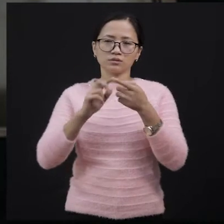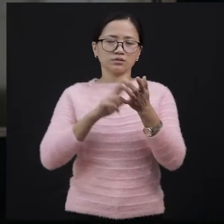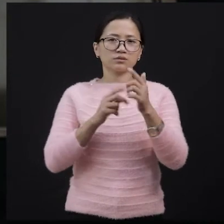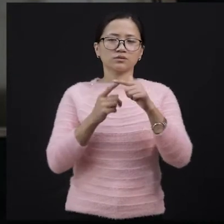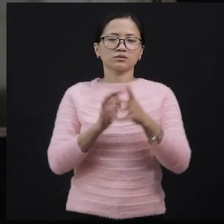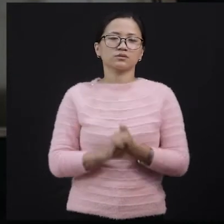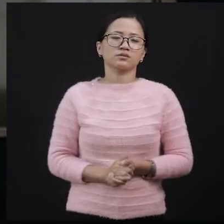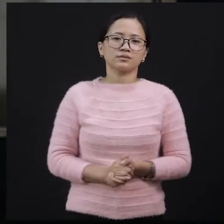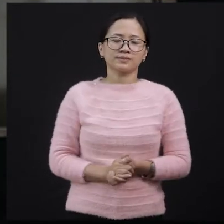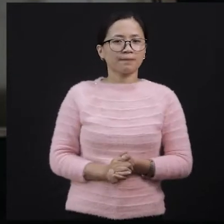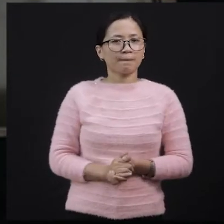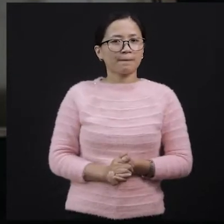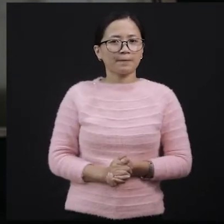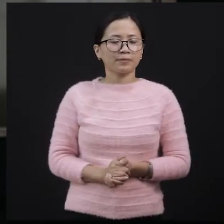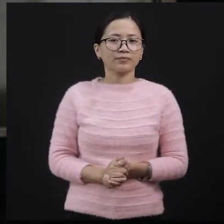for translucent bodies.